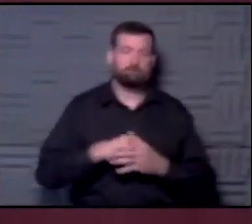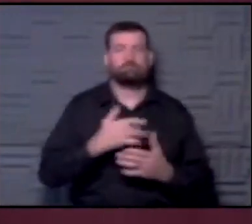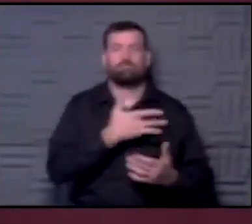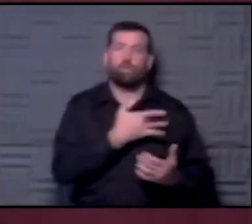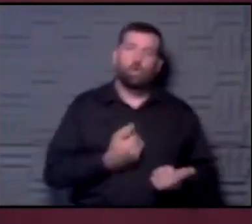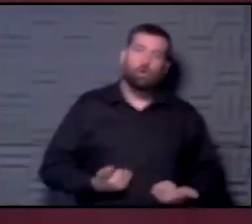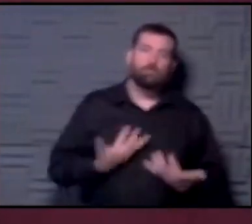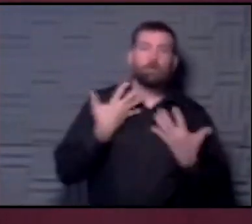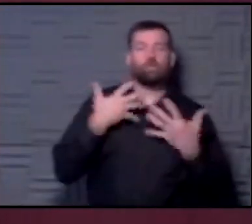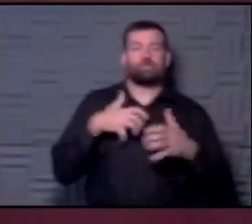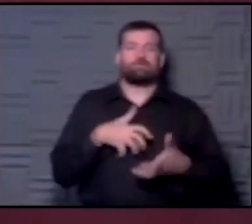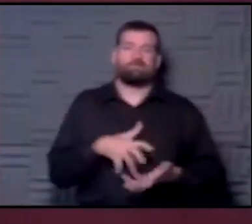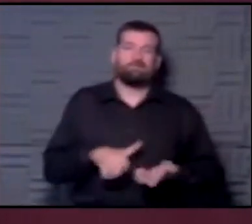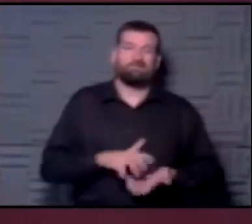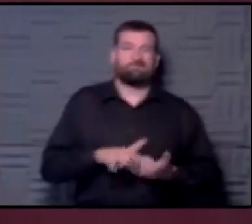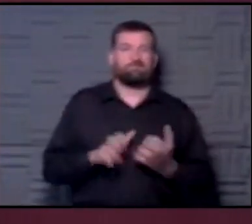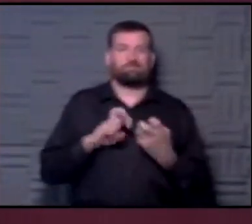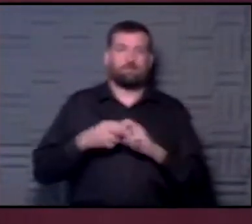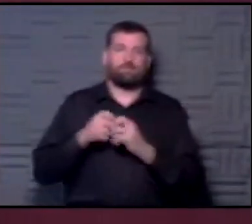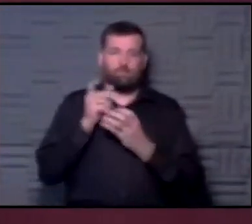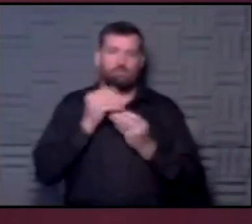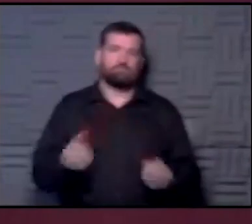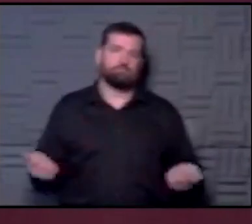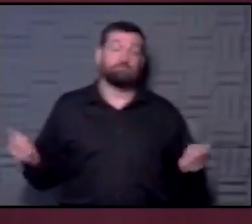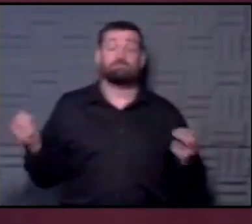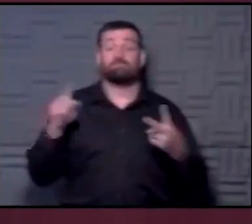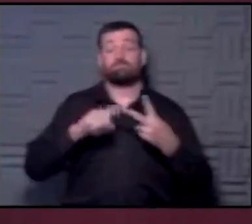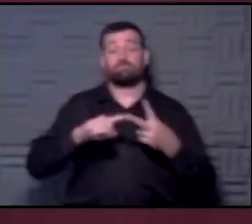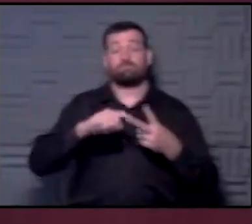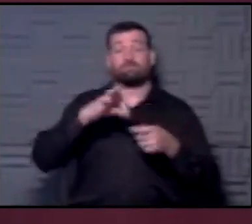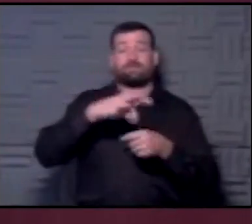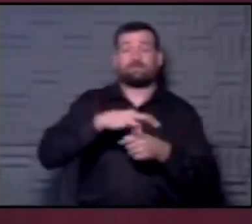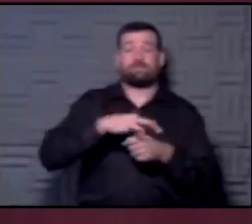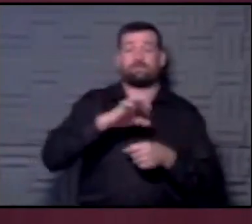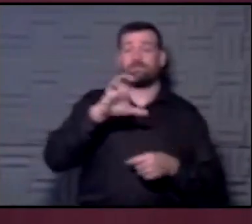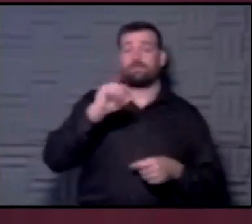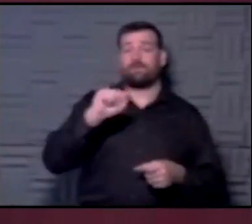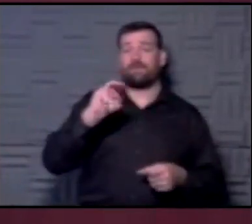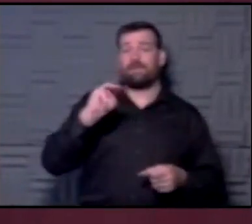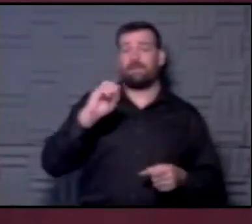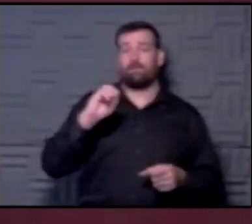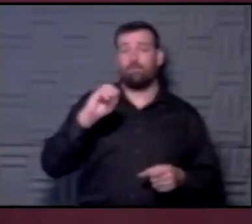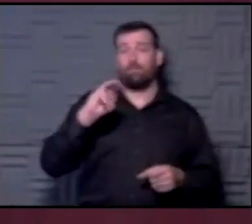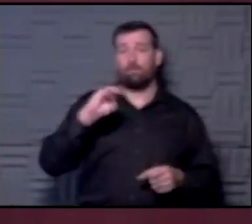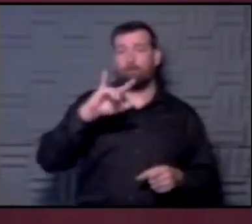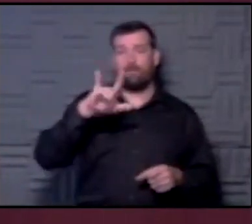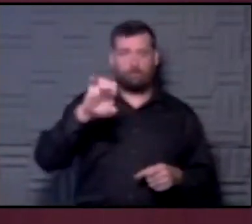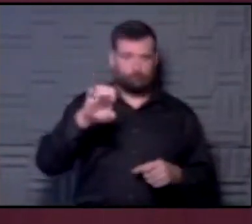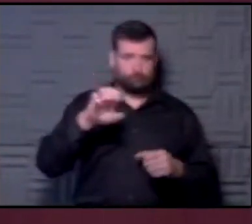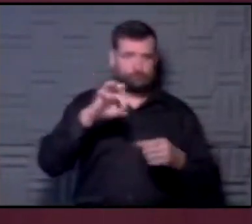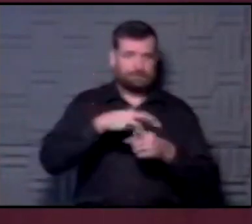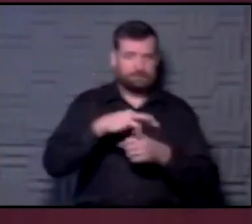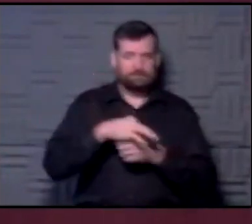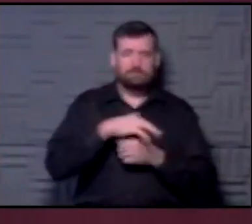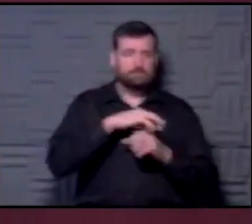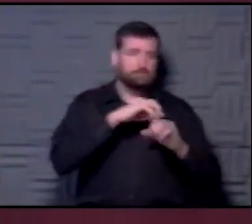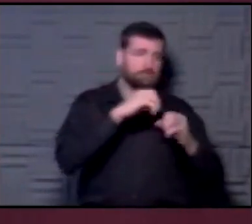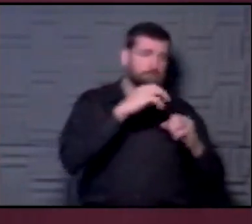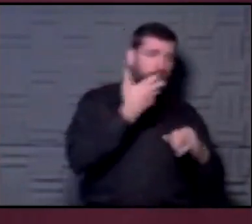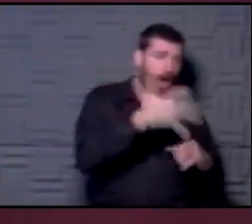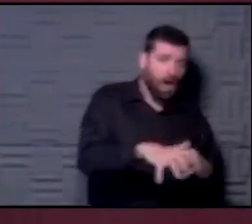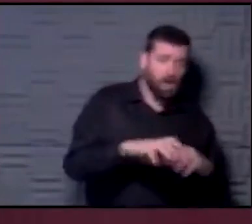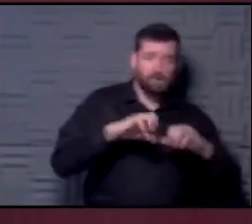and such that will affect sleep quality. As far as chamomile tea, I don't know any evidence or research on hot or cold,